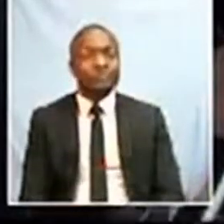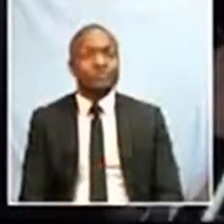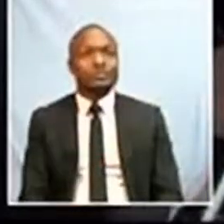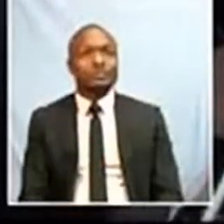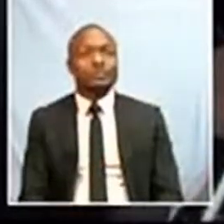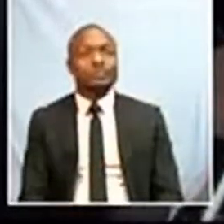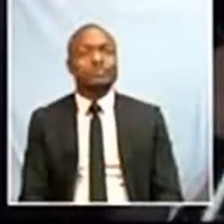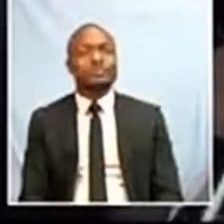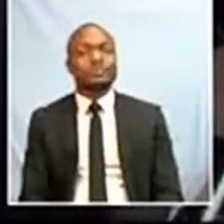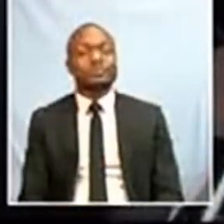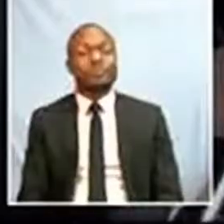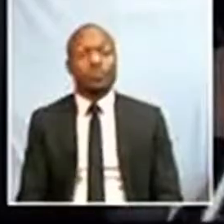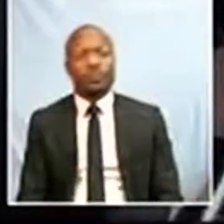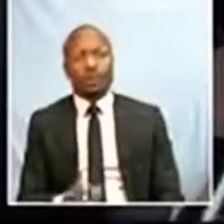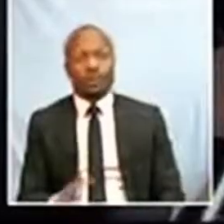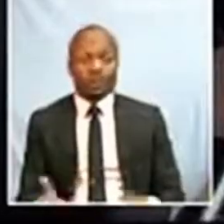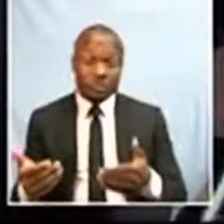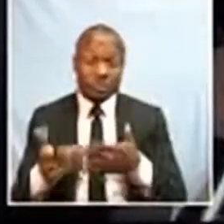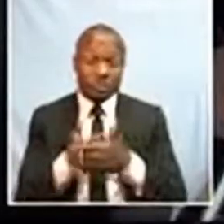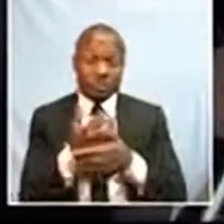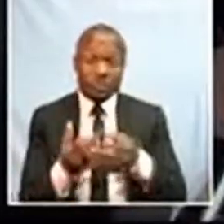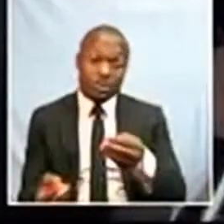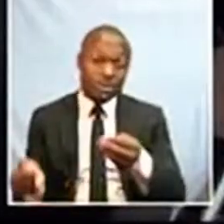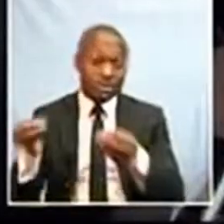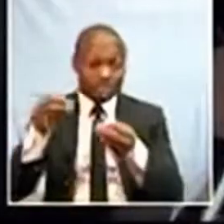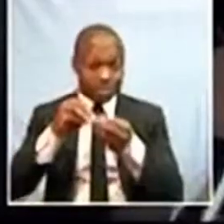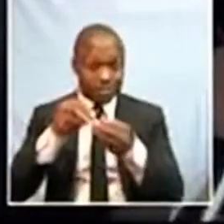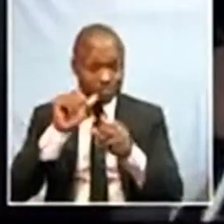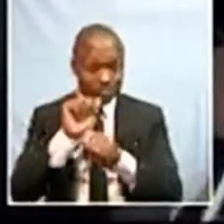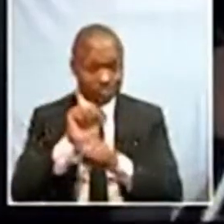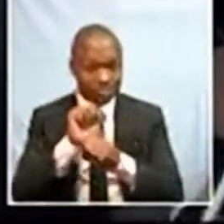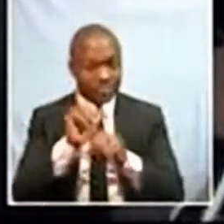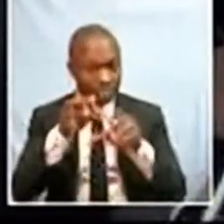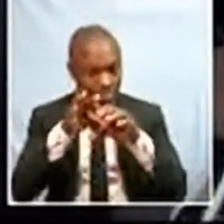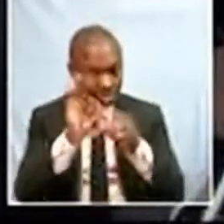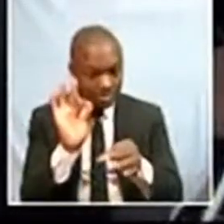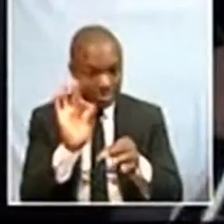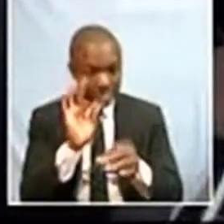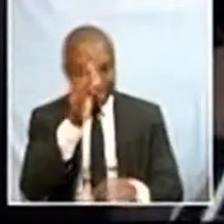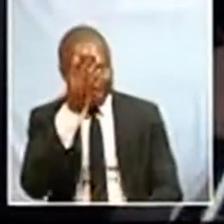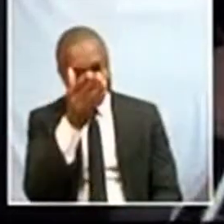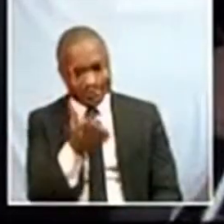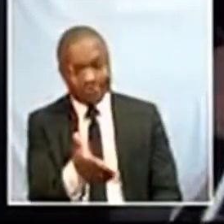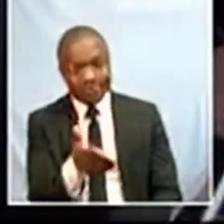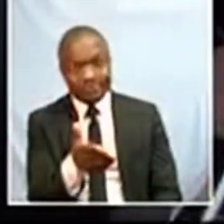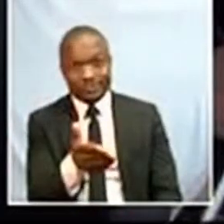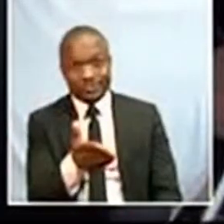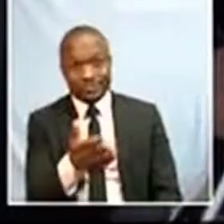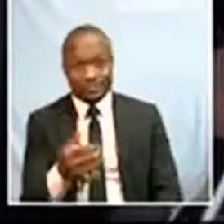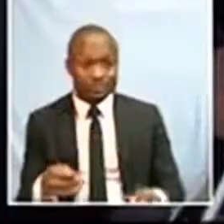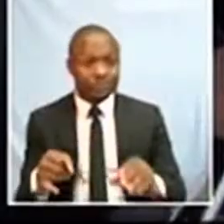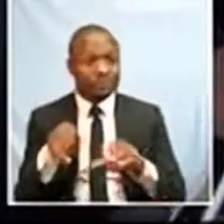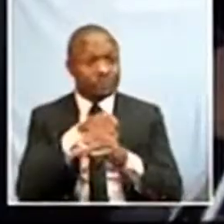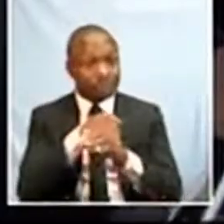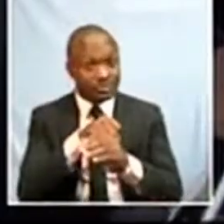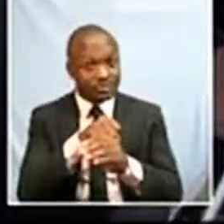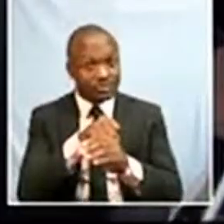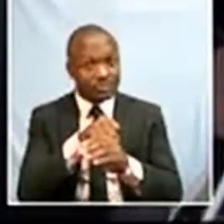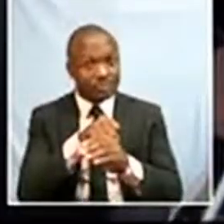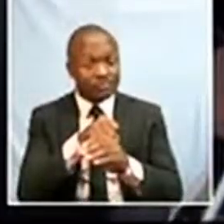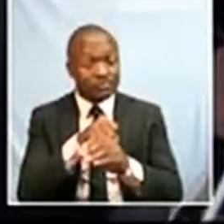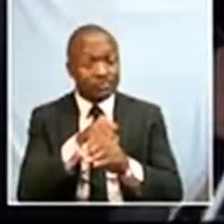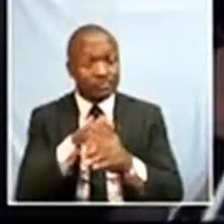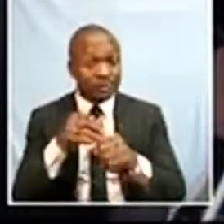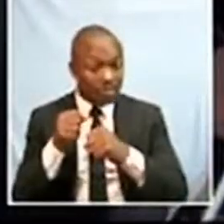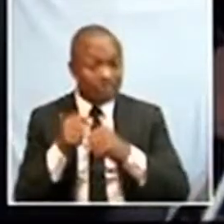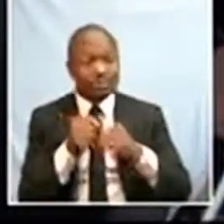then new additional works were discovered on site. That is involving plumbing and